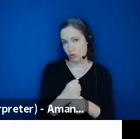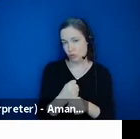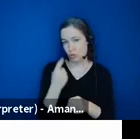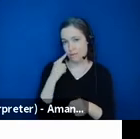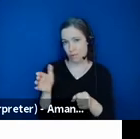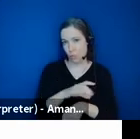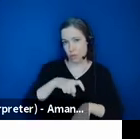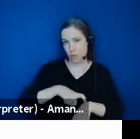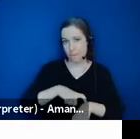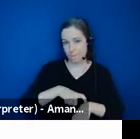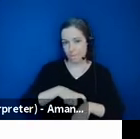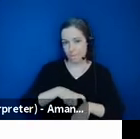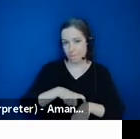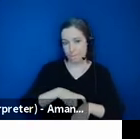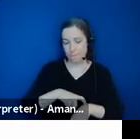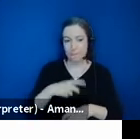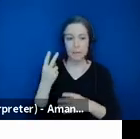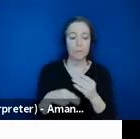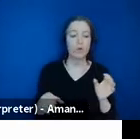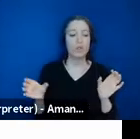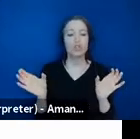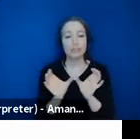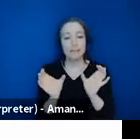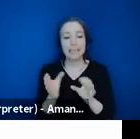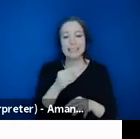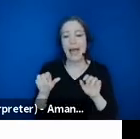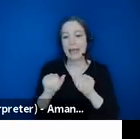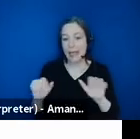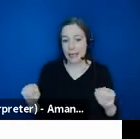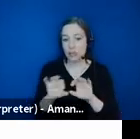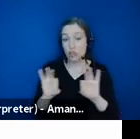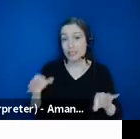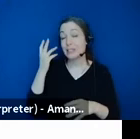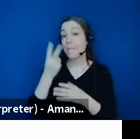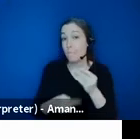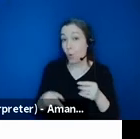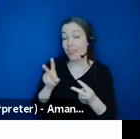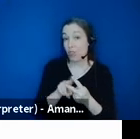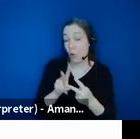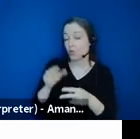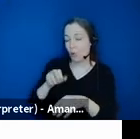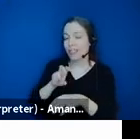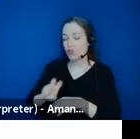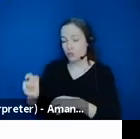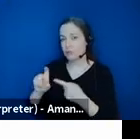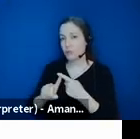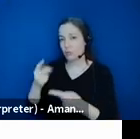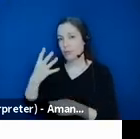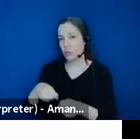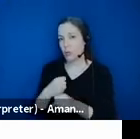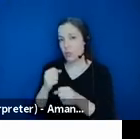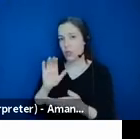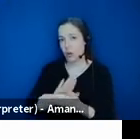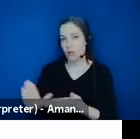both certificates and associate degrees. Those credits will transfer to four year schools. FCC allows our students to be